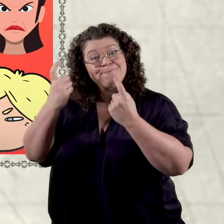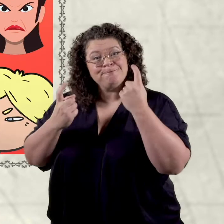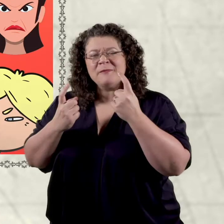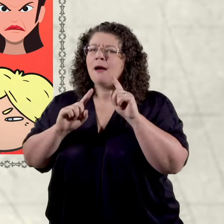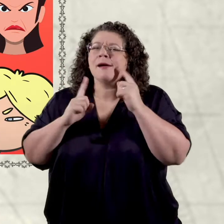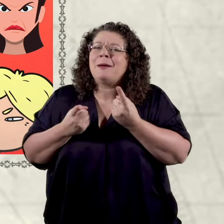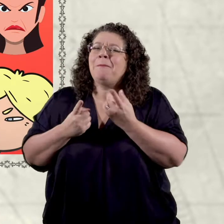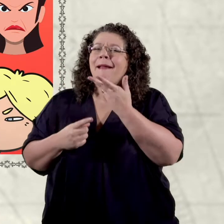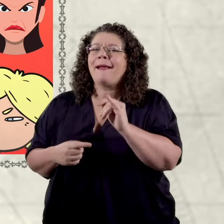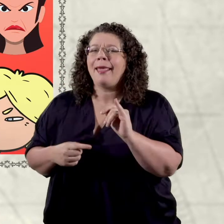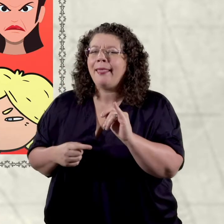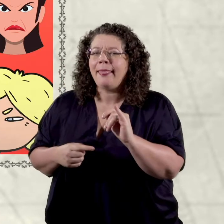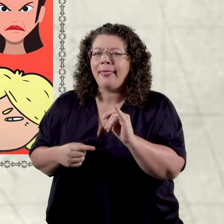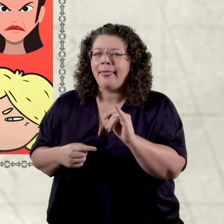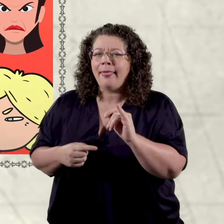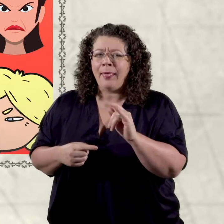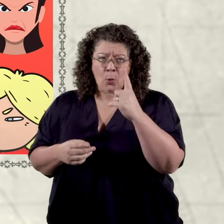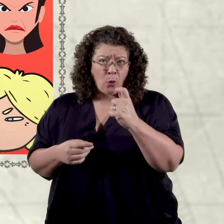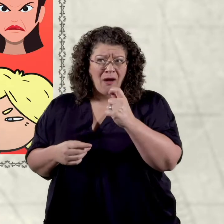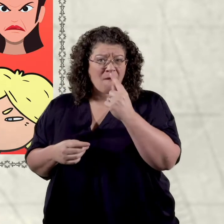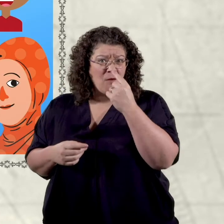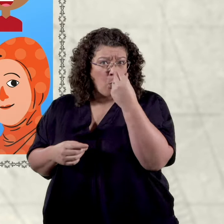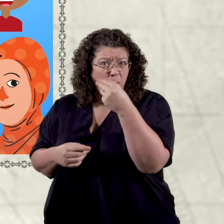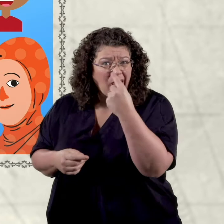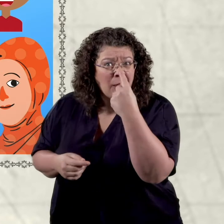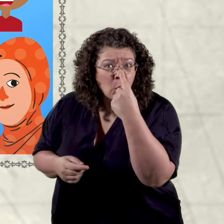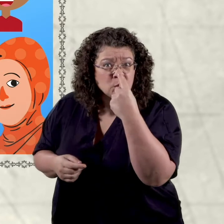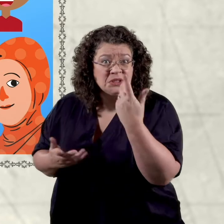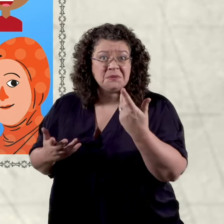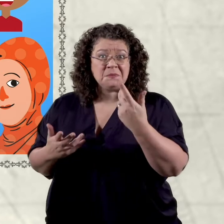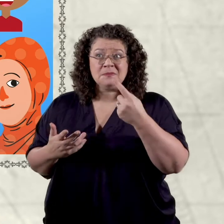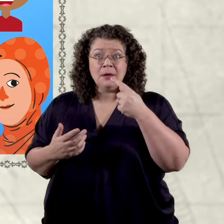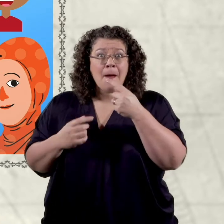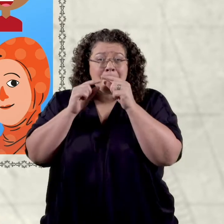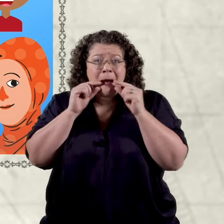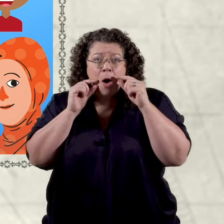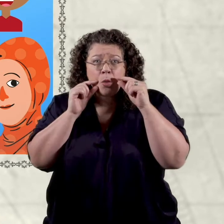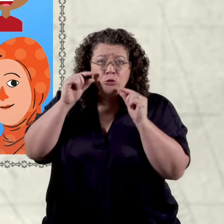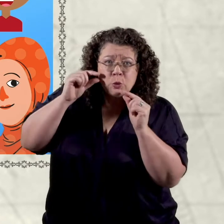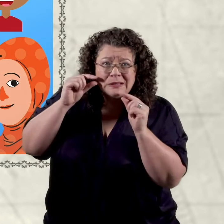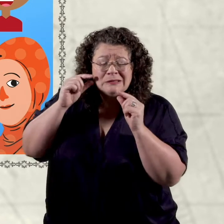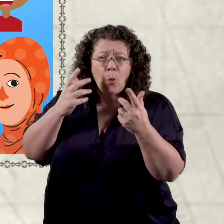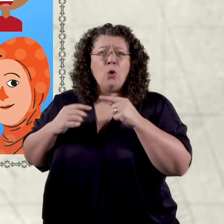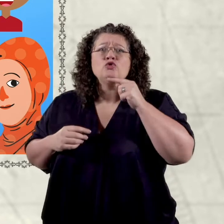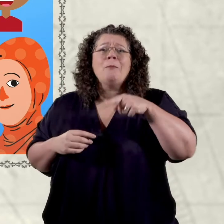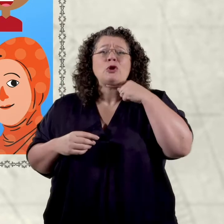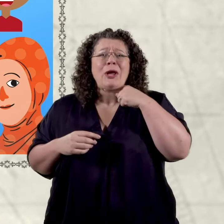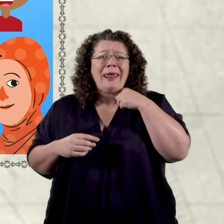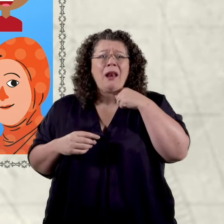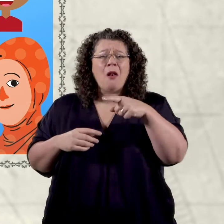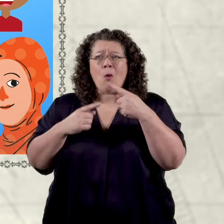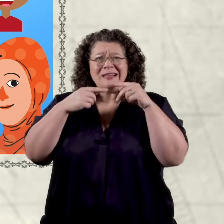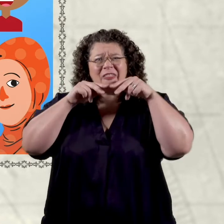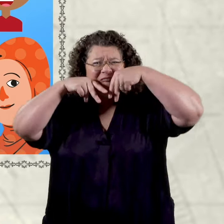good thoughts cannot ever be ugly. You can have a wonky nose and a crooked mouth and a